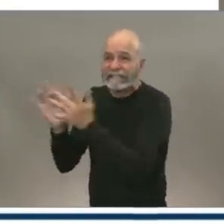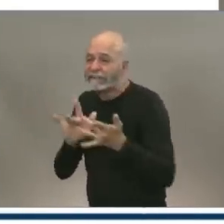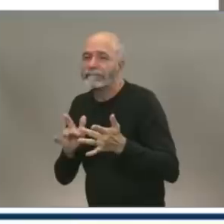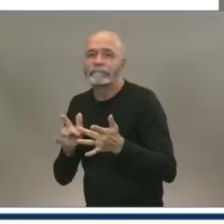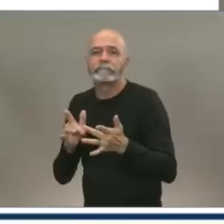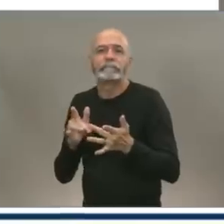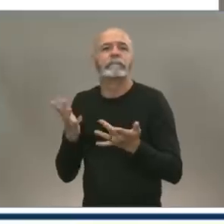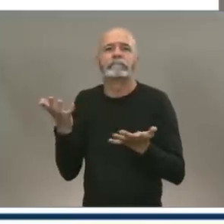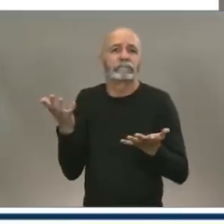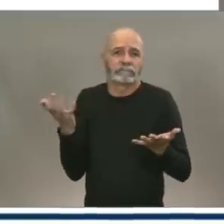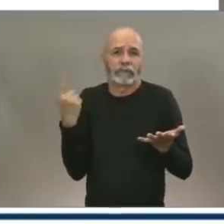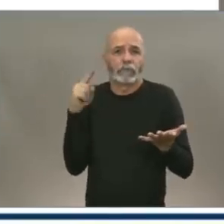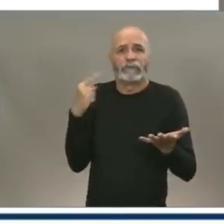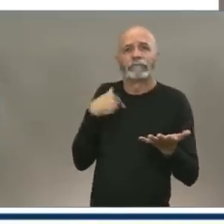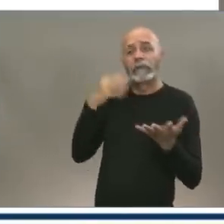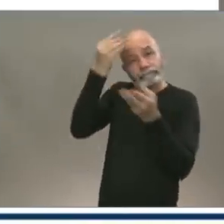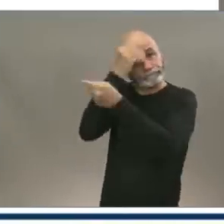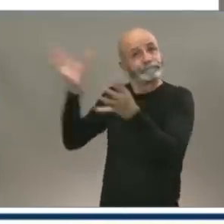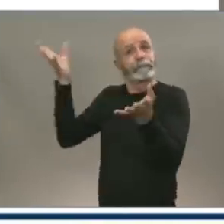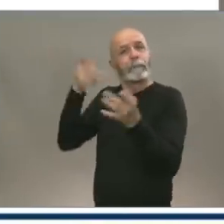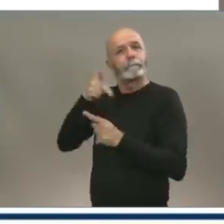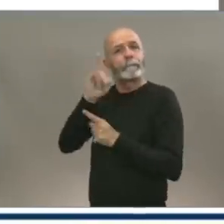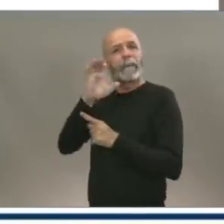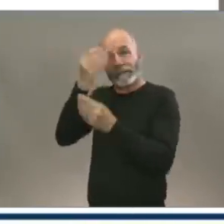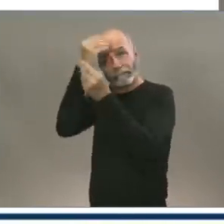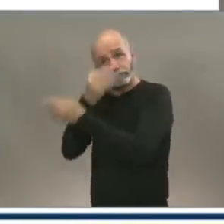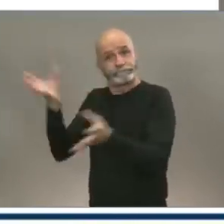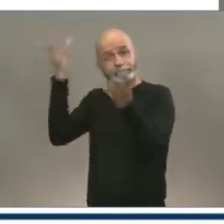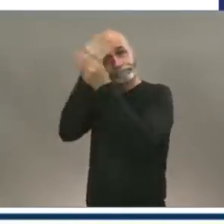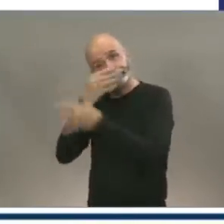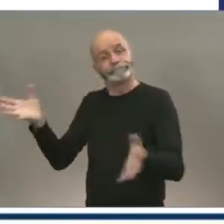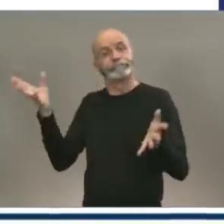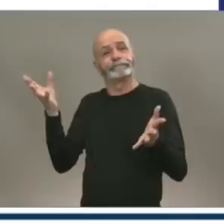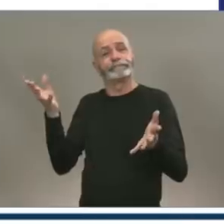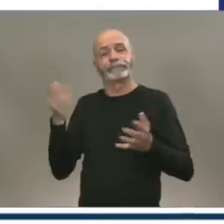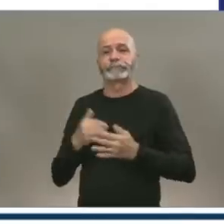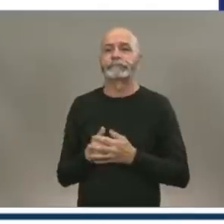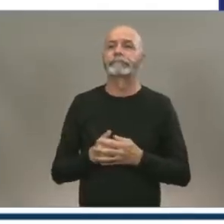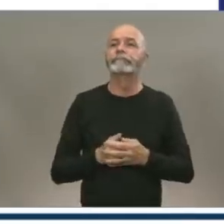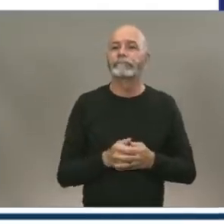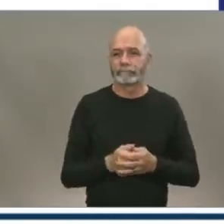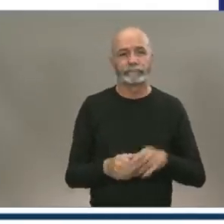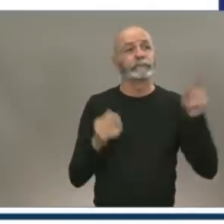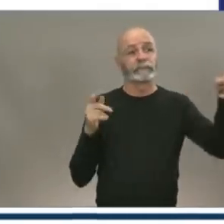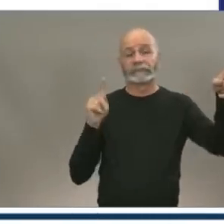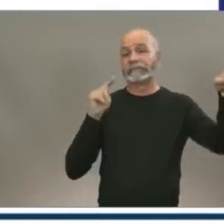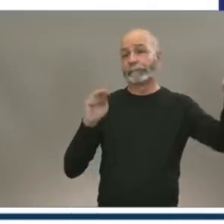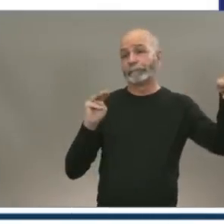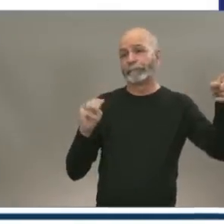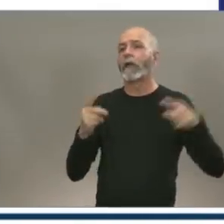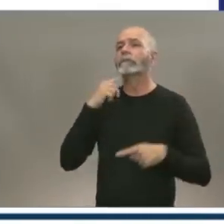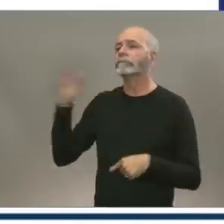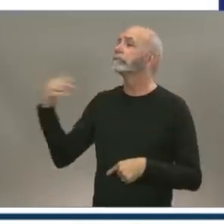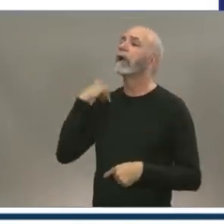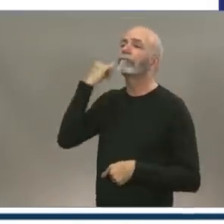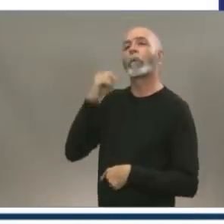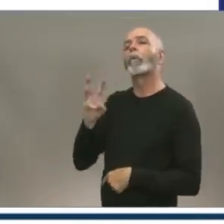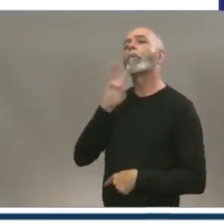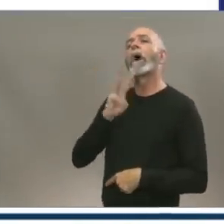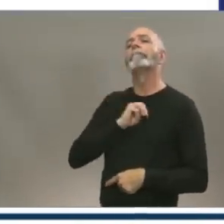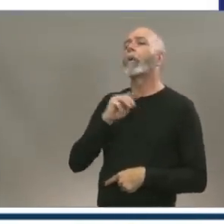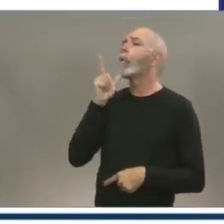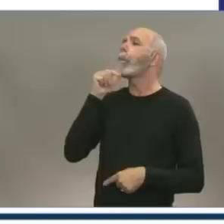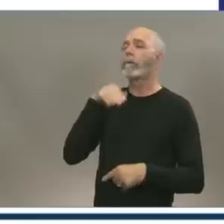of public health communication. We use those. To answer your question, we don't know who went into Walmart. Right. But we know who was at this event. So And the so when reason you you know, knew